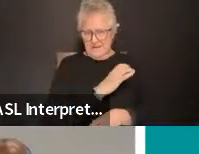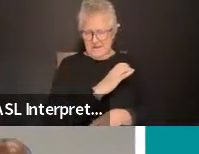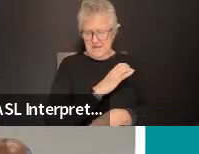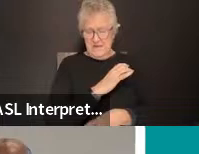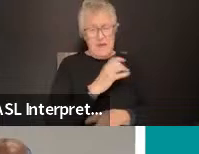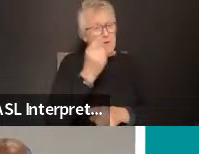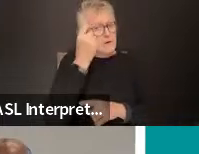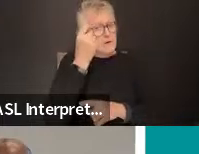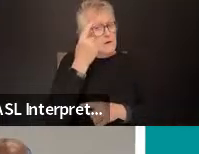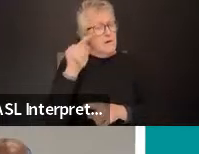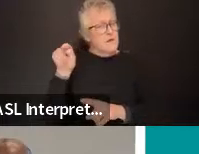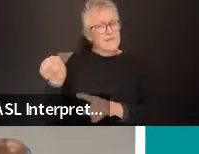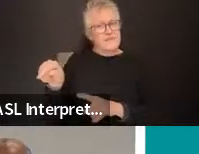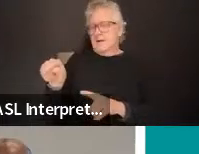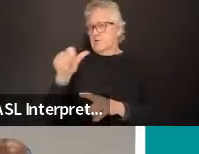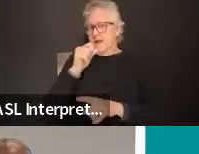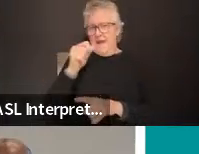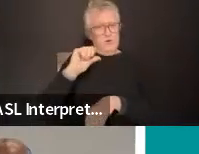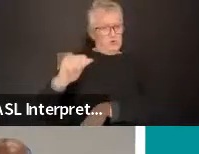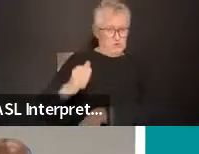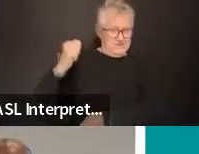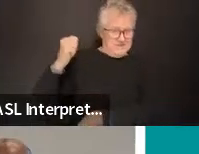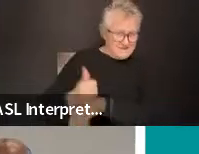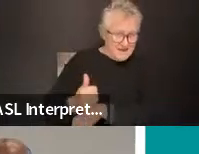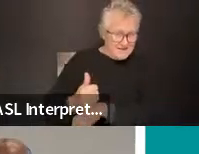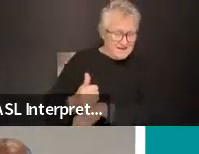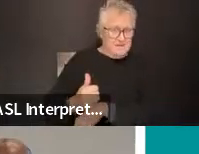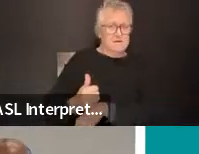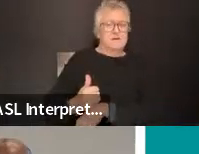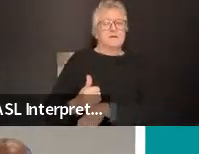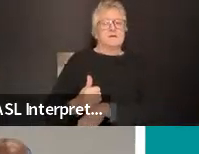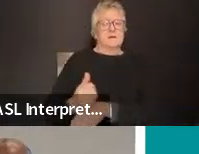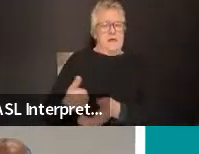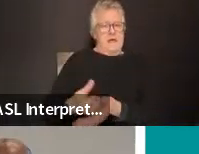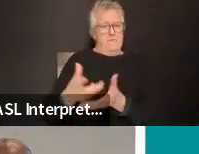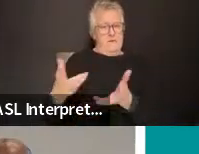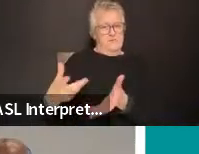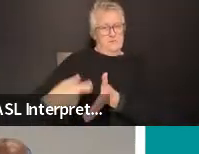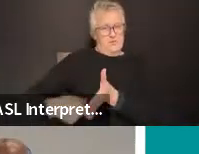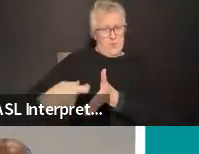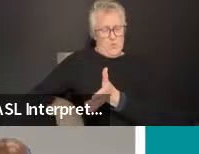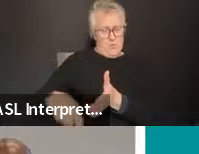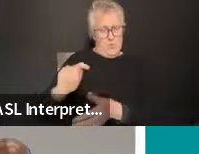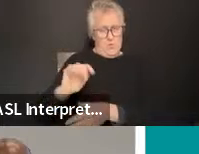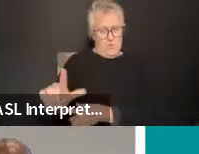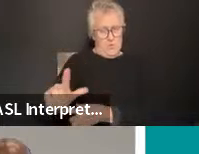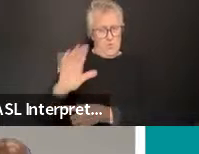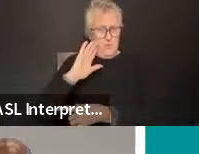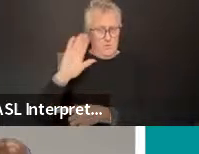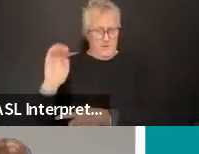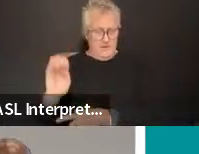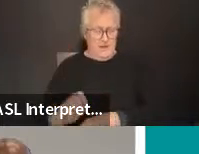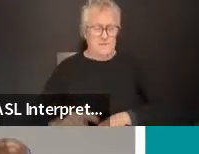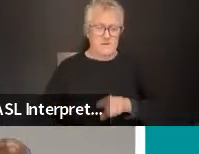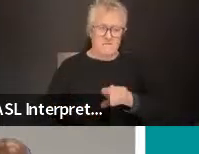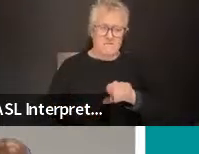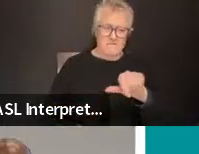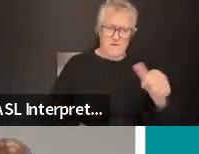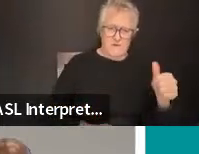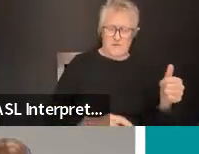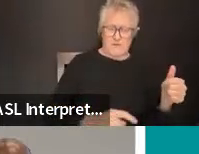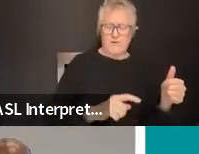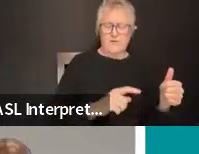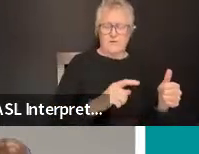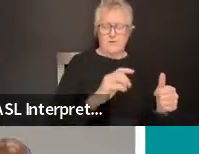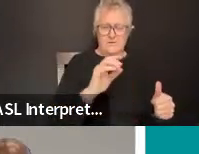rates. The two commissions set the toll rates, the Washington Transportation Commission and Oregon Transportation Commission need